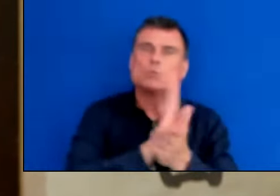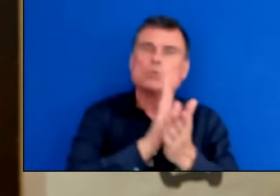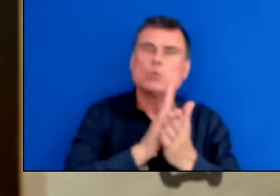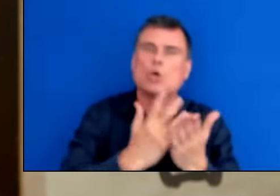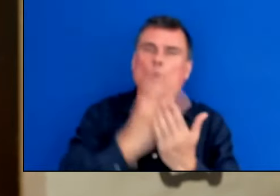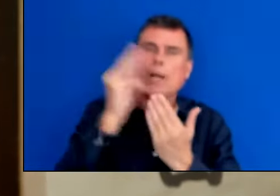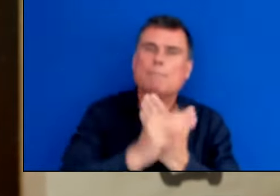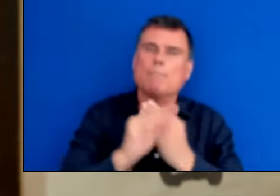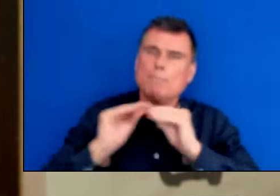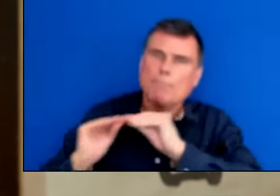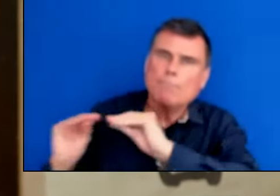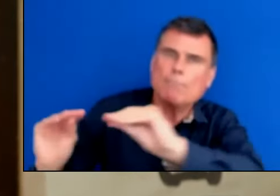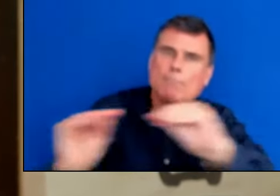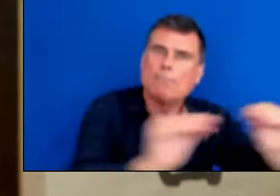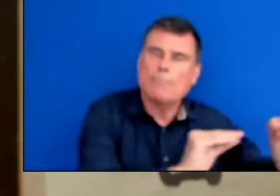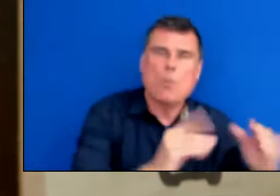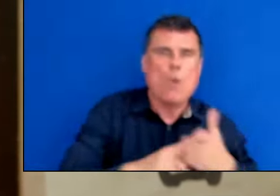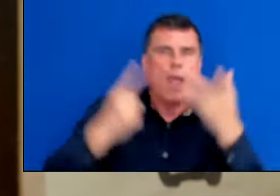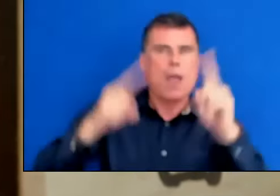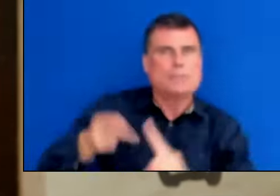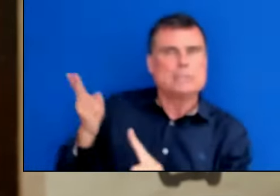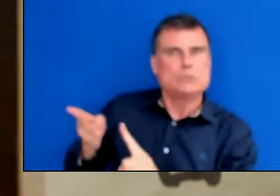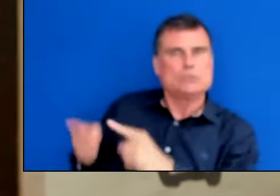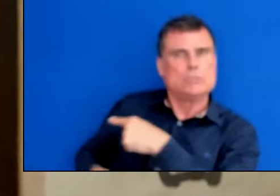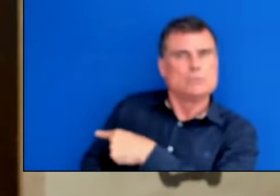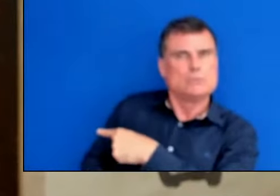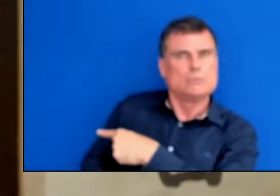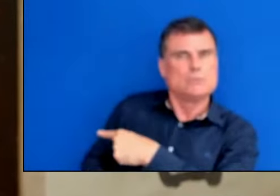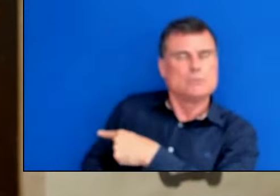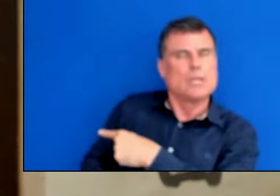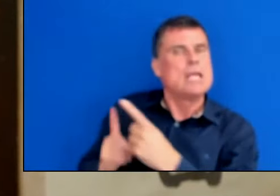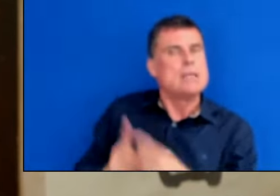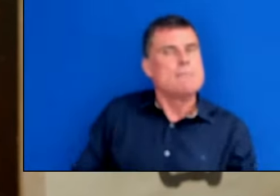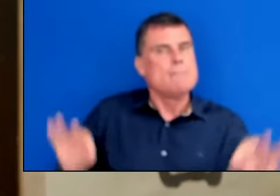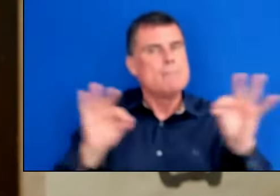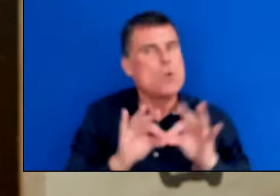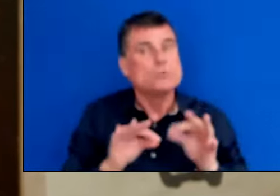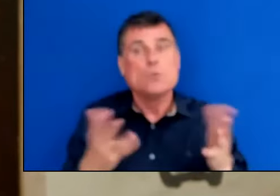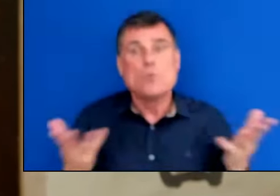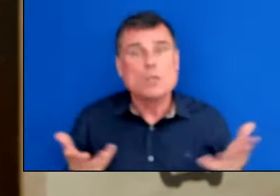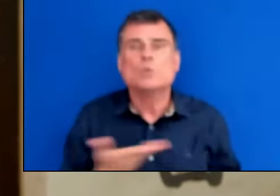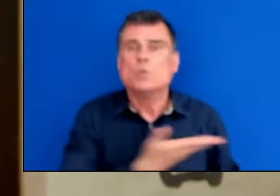reflects the impacts of our teachings on the generations that will come after us, and